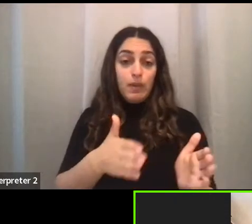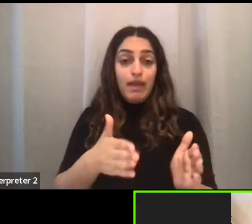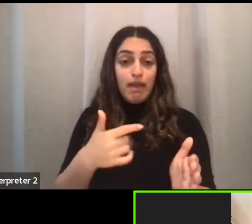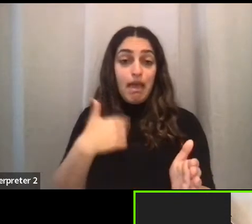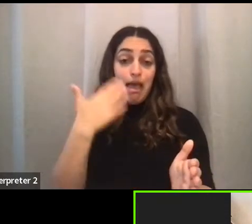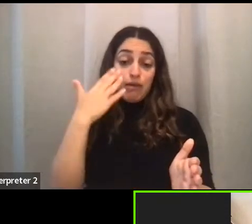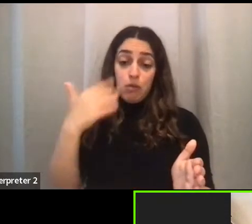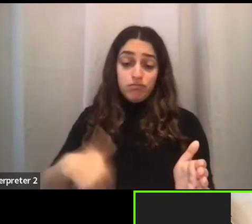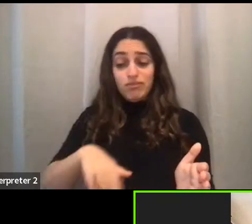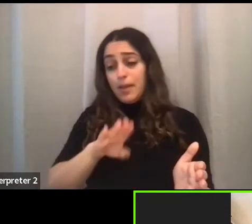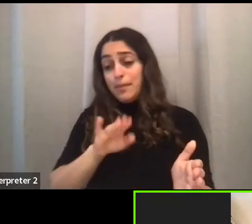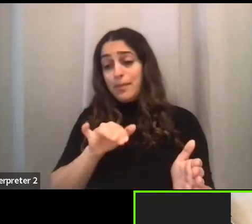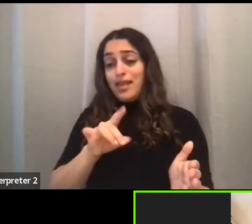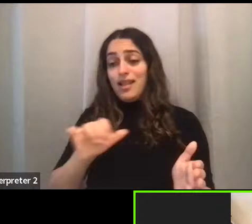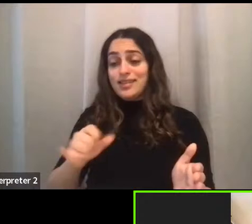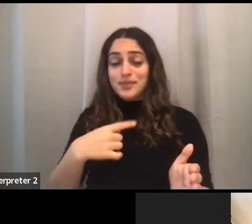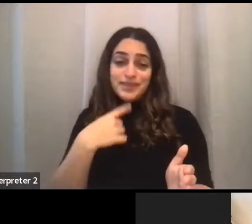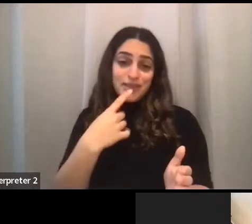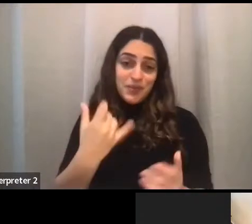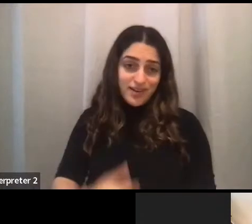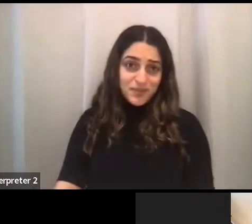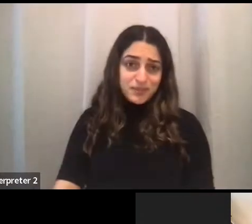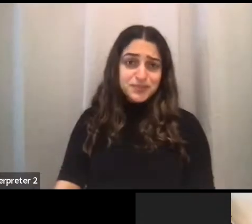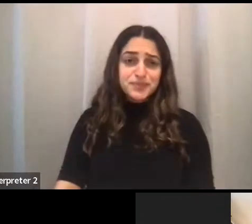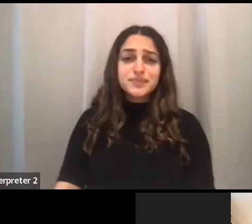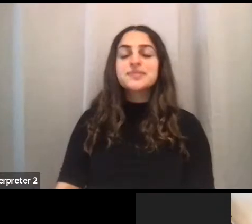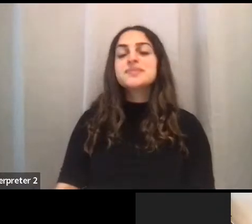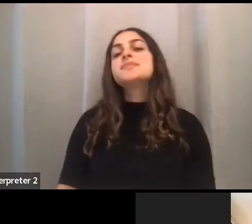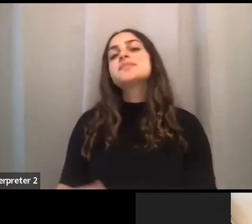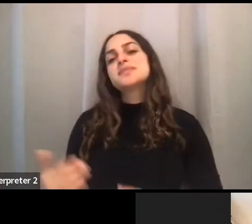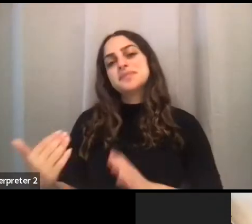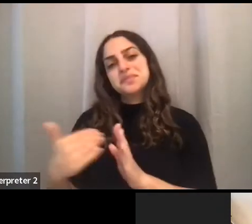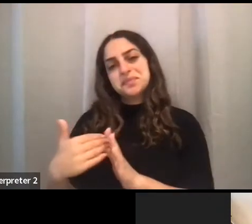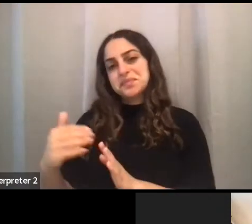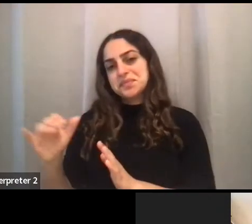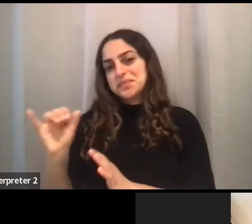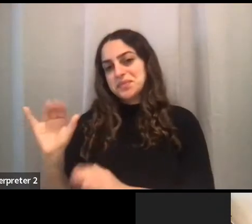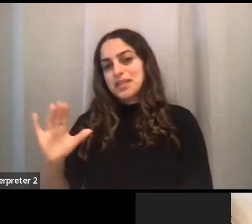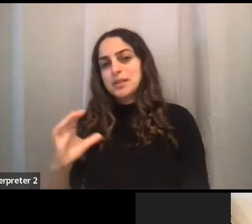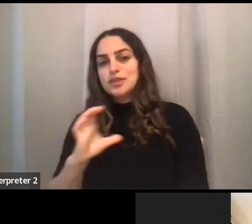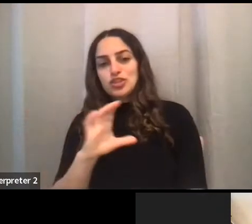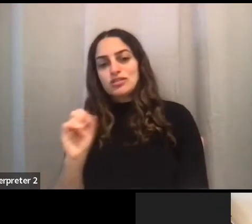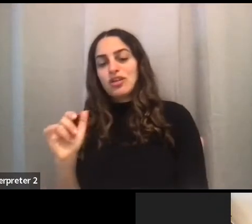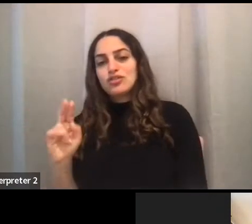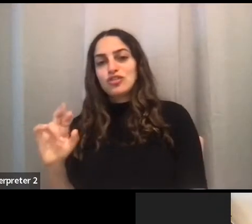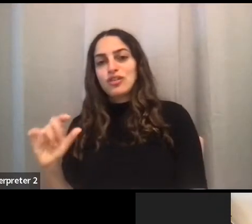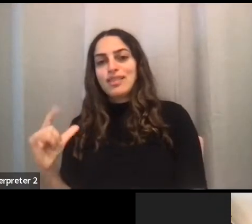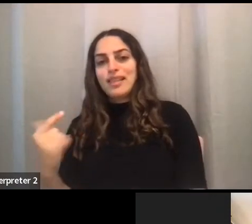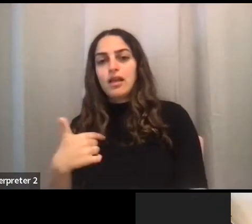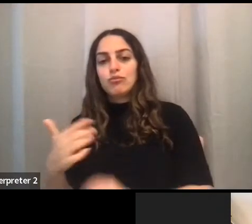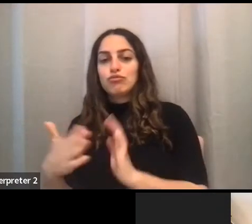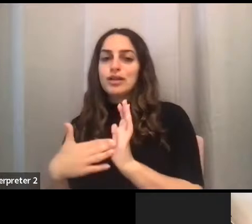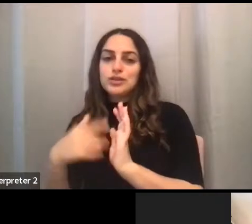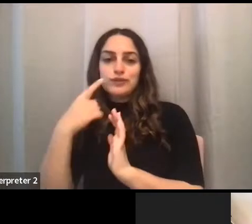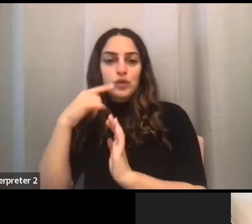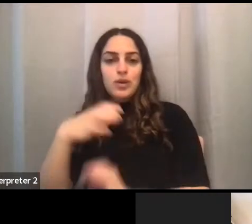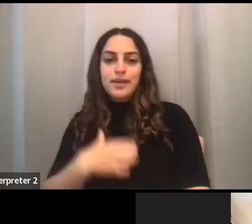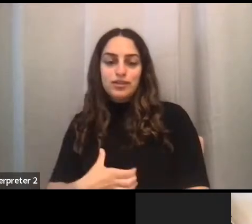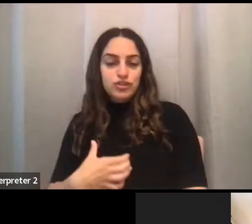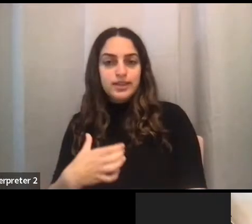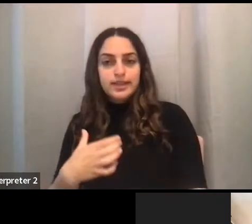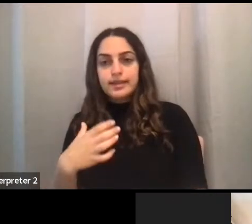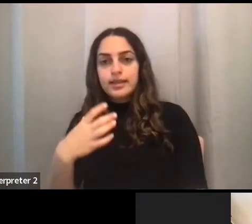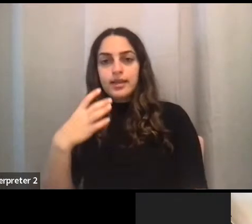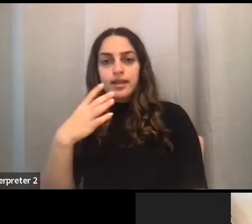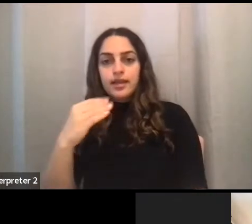badass i'm telling you right now well again i echo commissioner saunderling just praising you for your passion and extend to everyone on